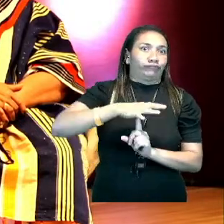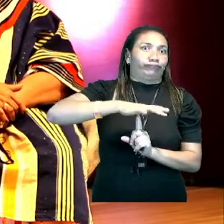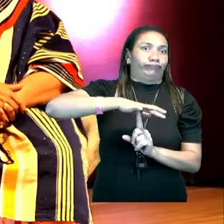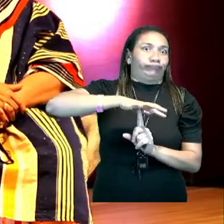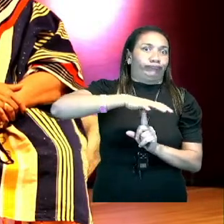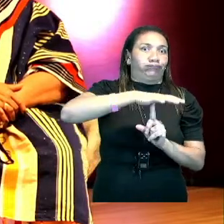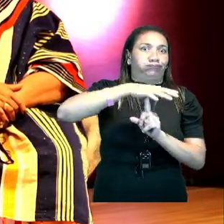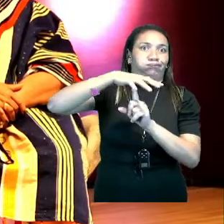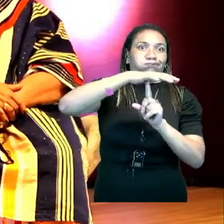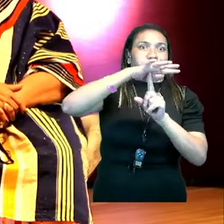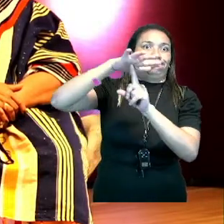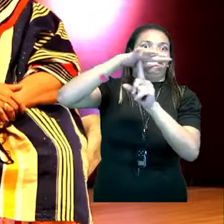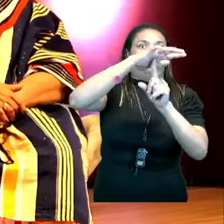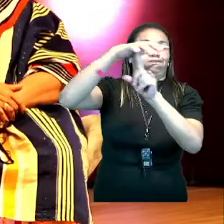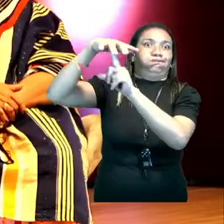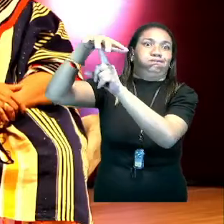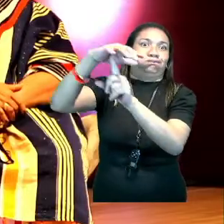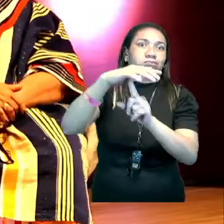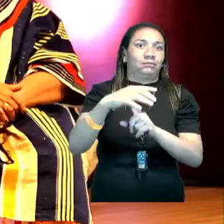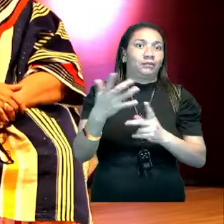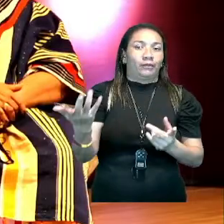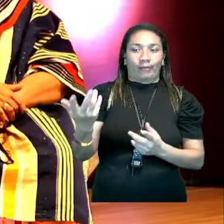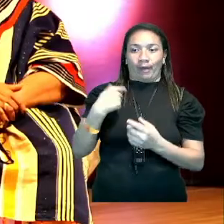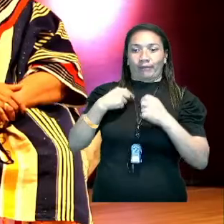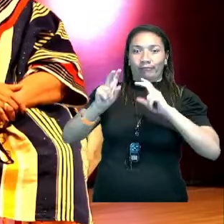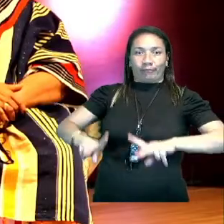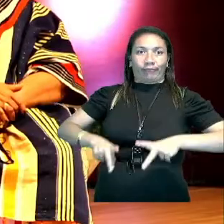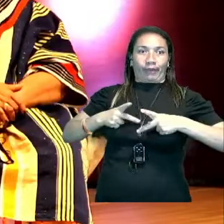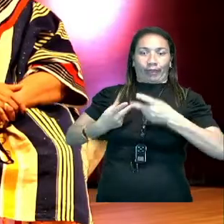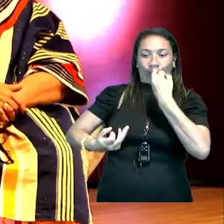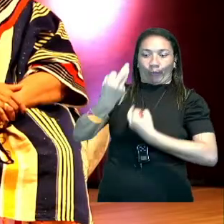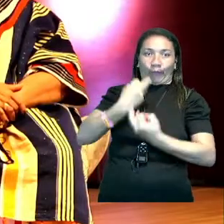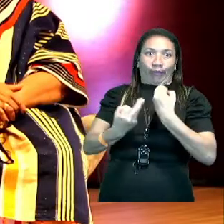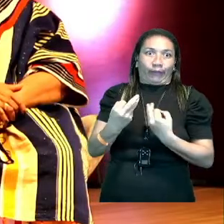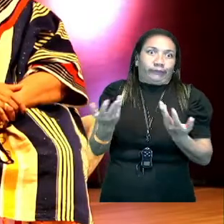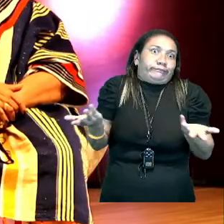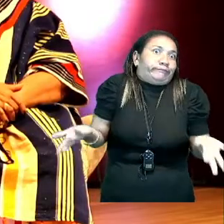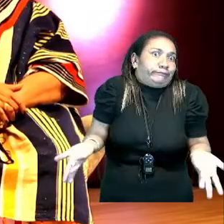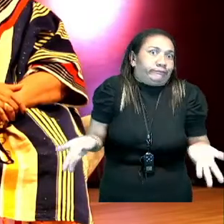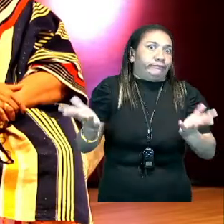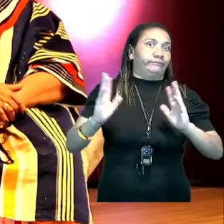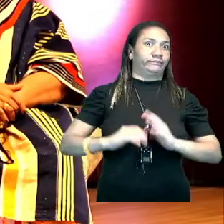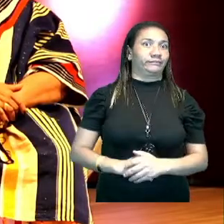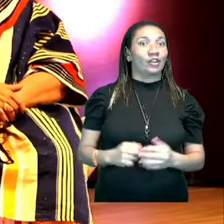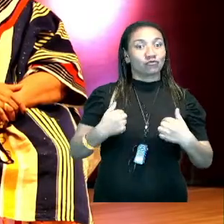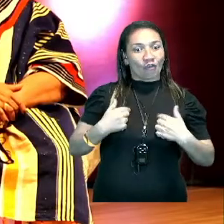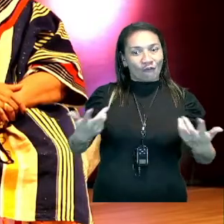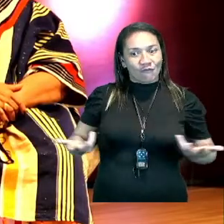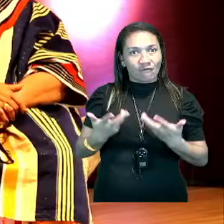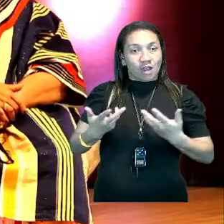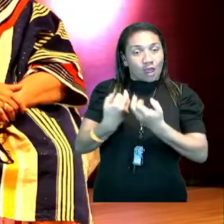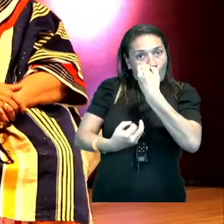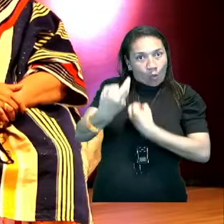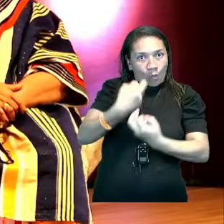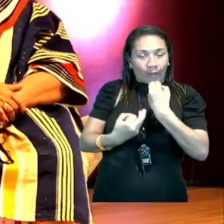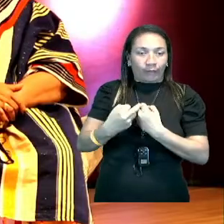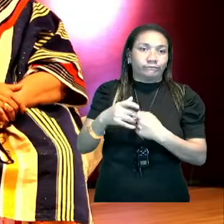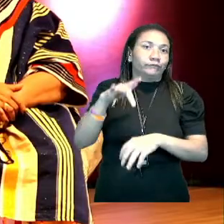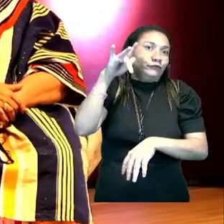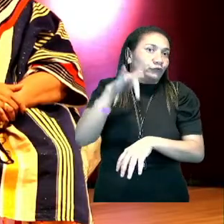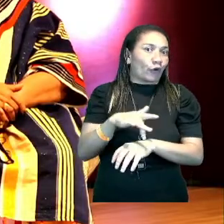But I have to use those tools due to security issues to safeguard my